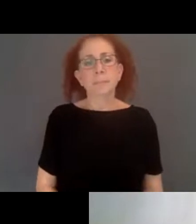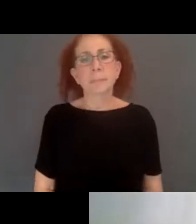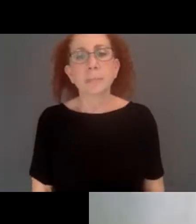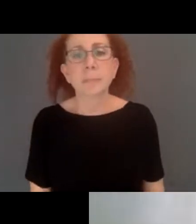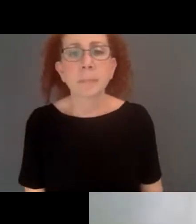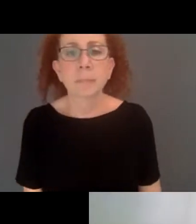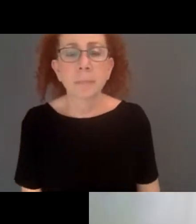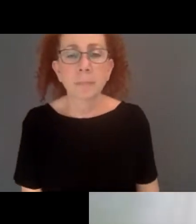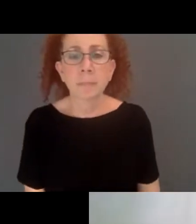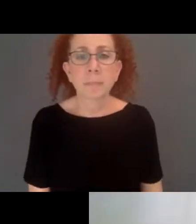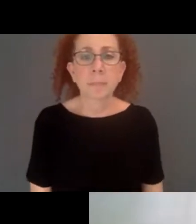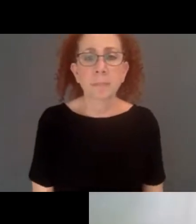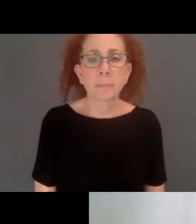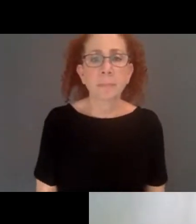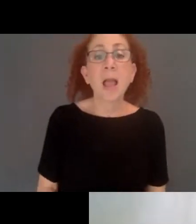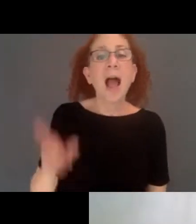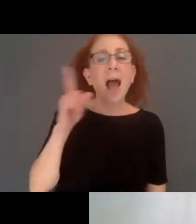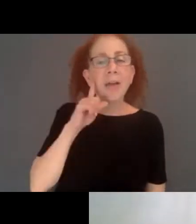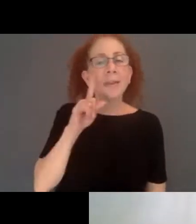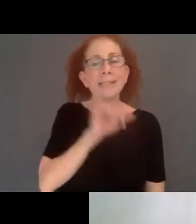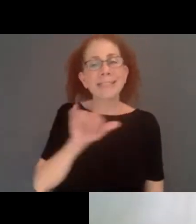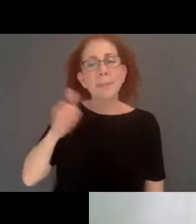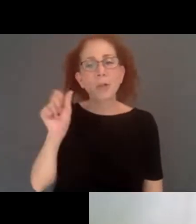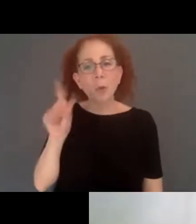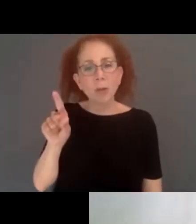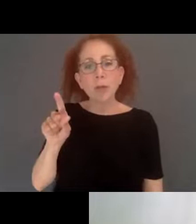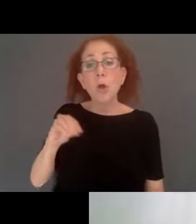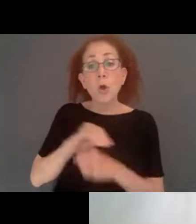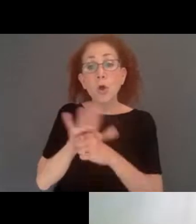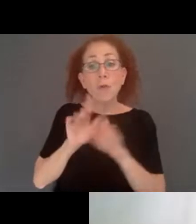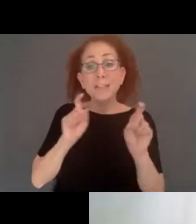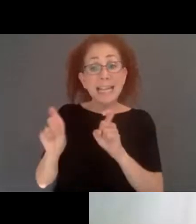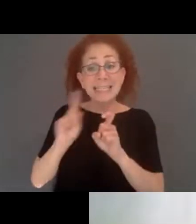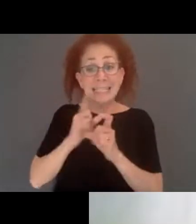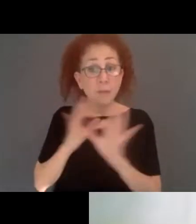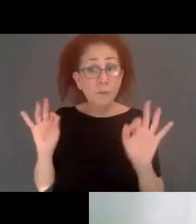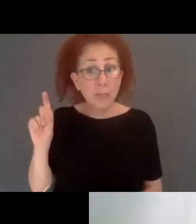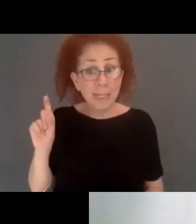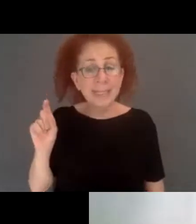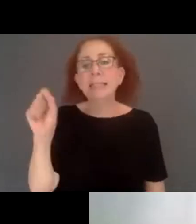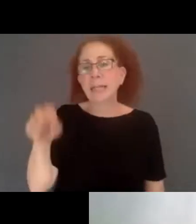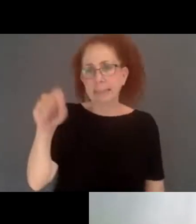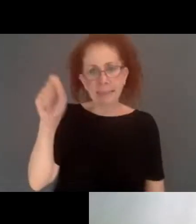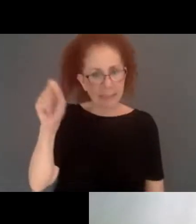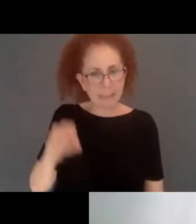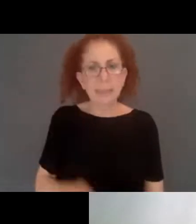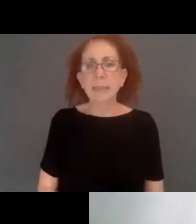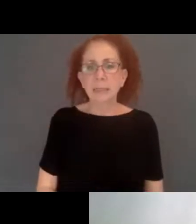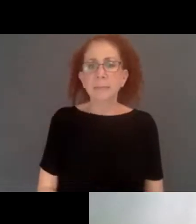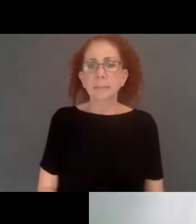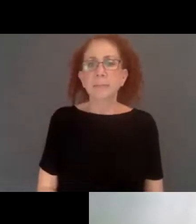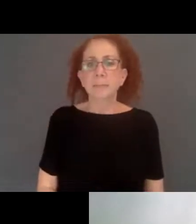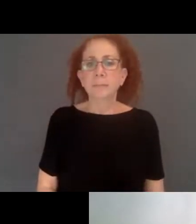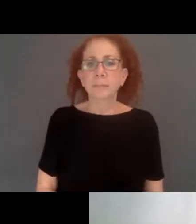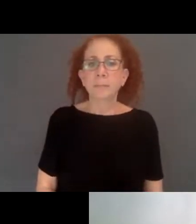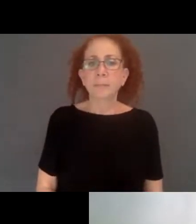Yeah, and I think that touches on another question someone asked, which is COVID testing free? And yeah, it is. It